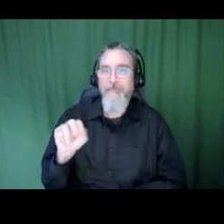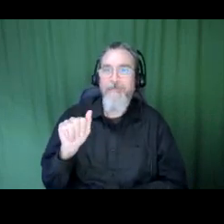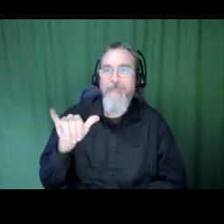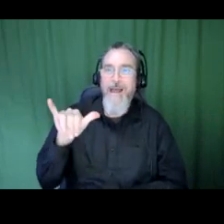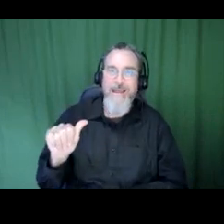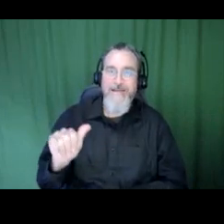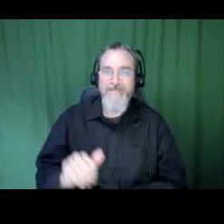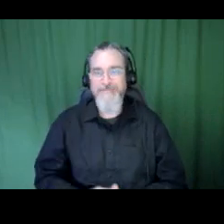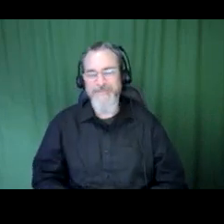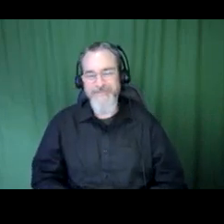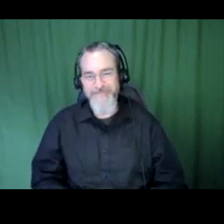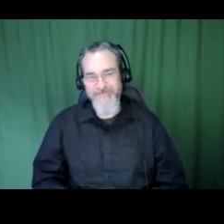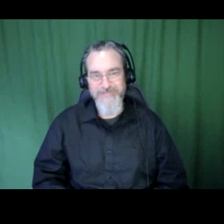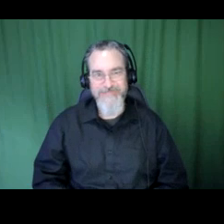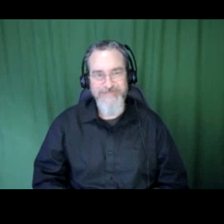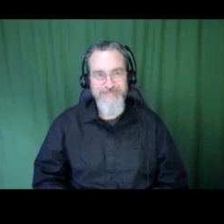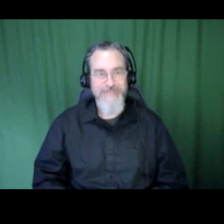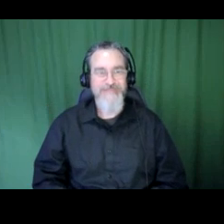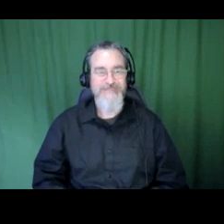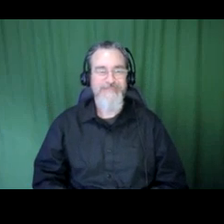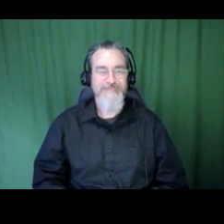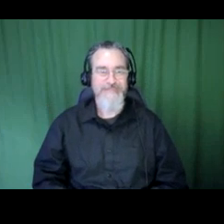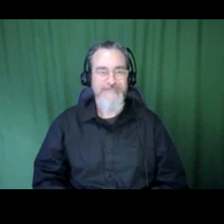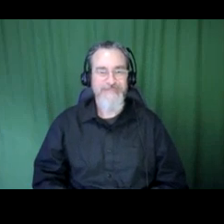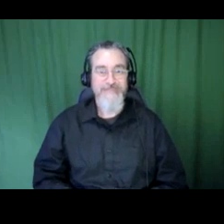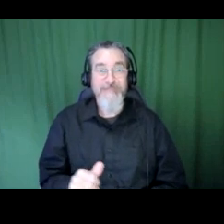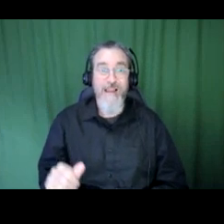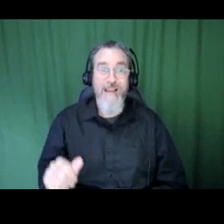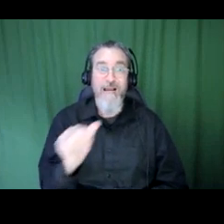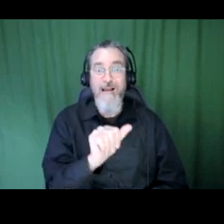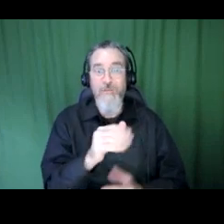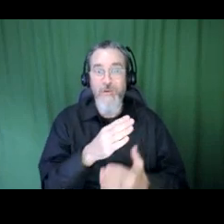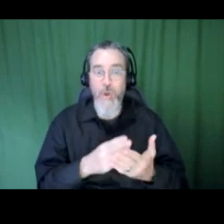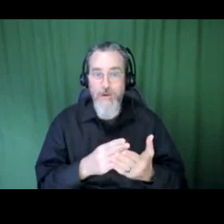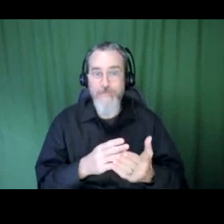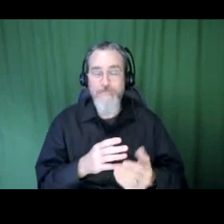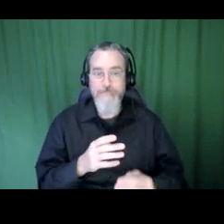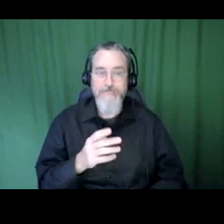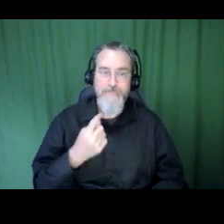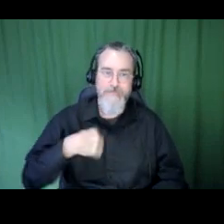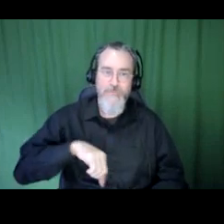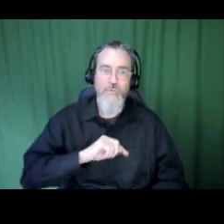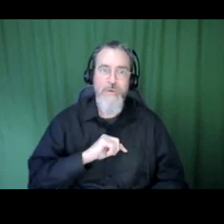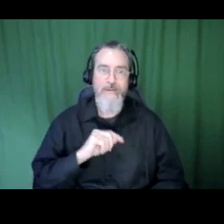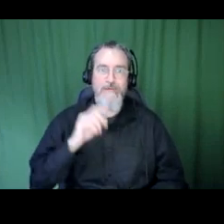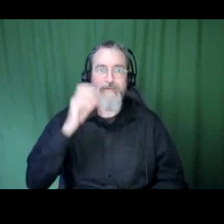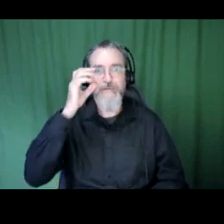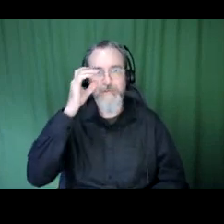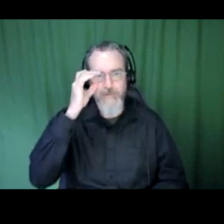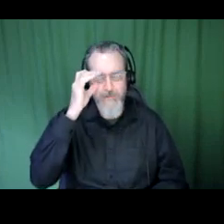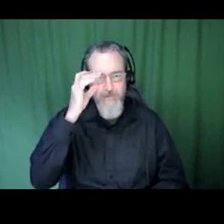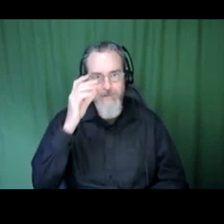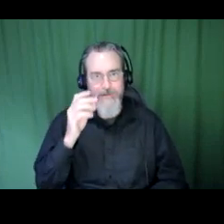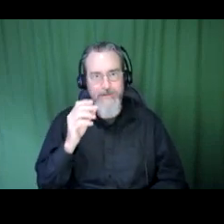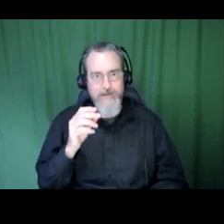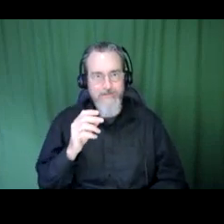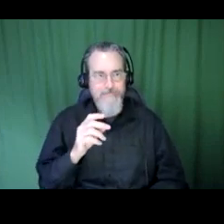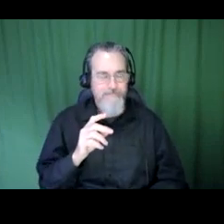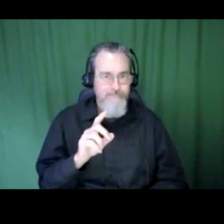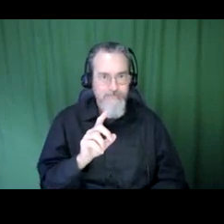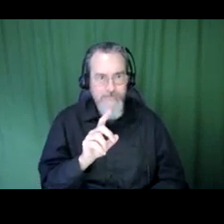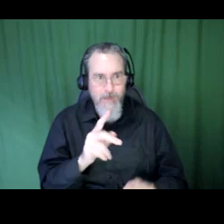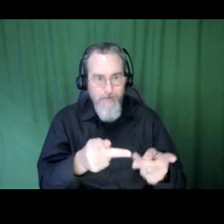Picture. And the other piece of our model is really leveraging the wealth and expertise of place and the